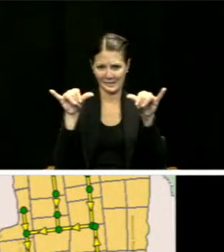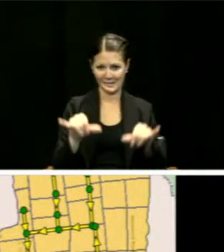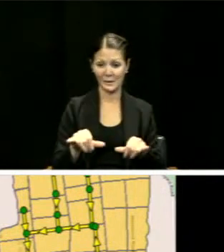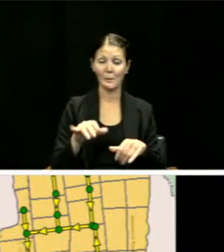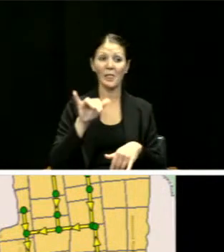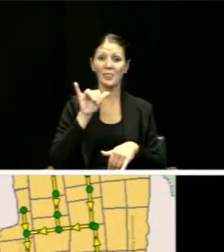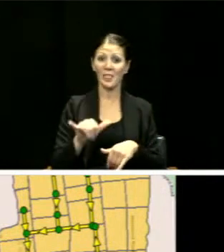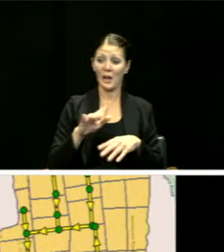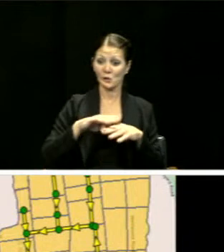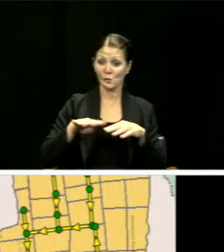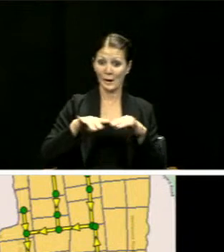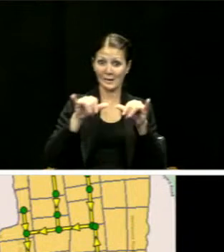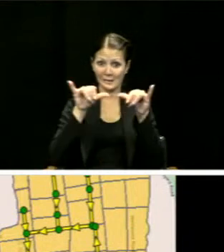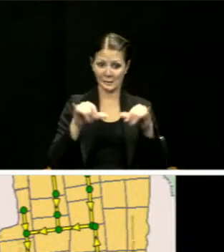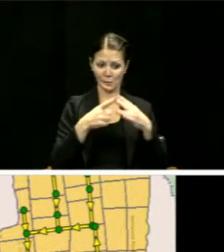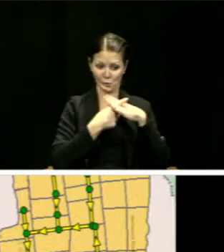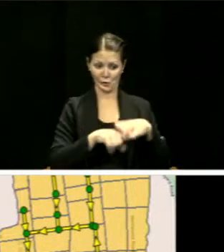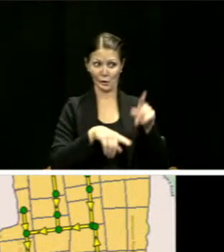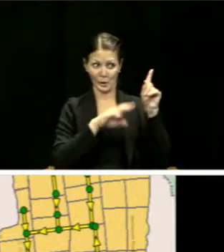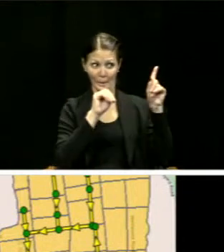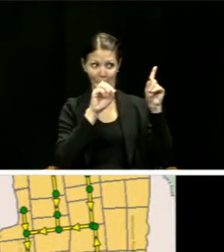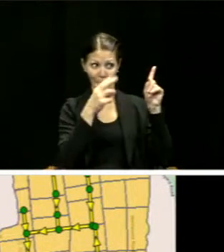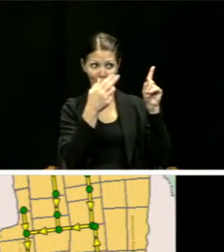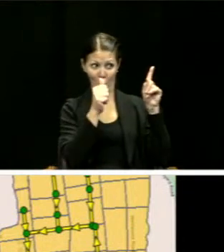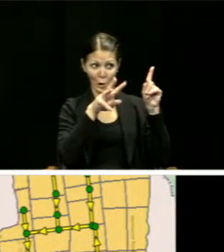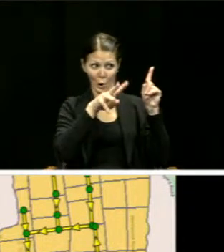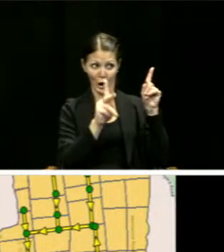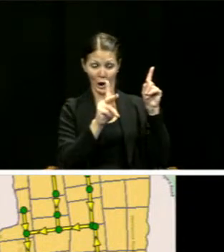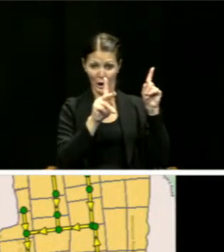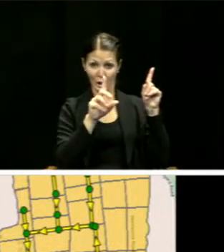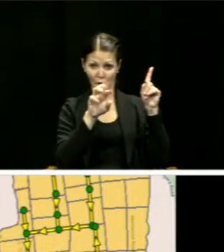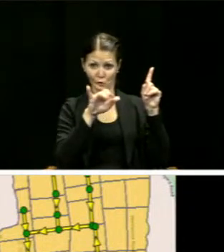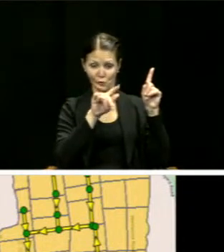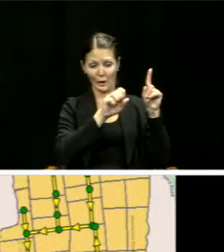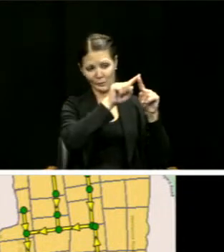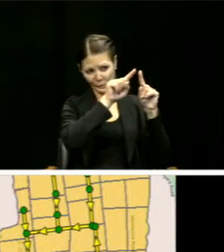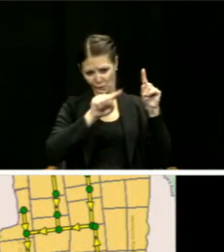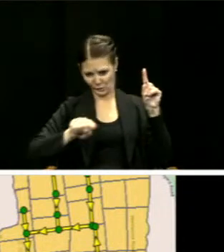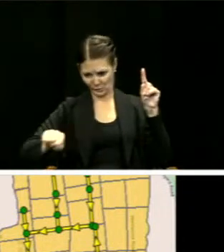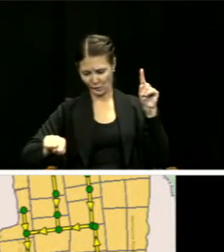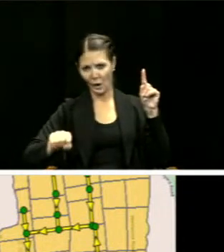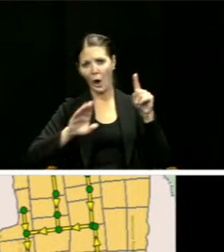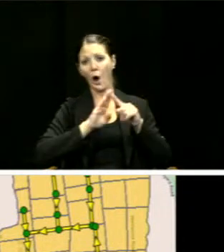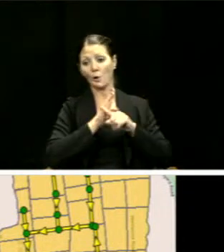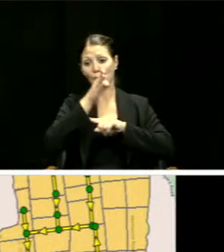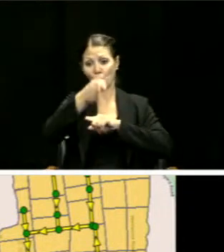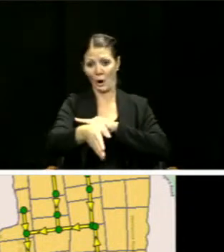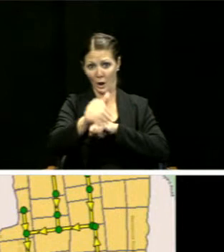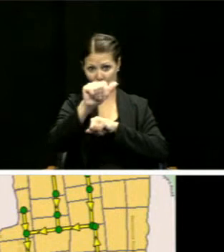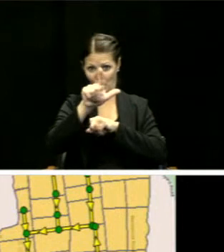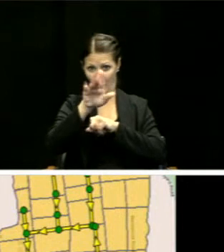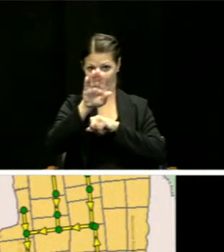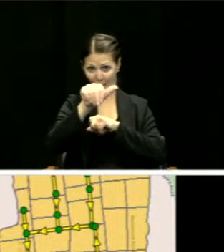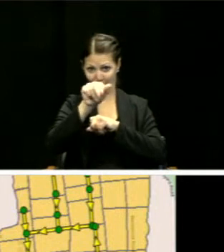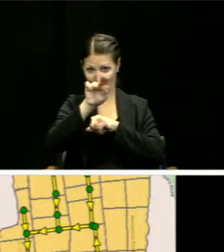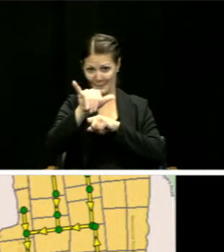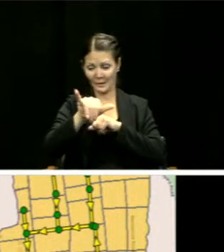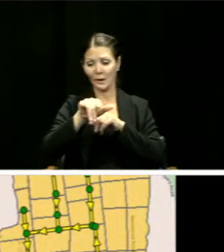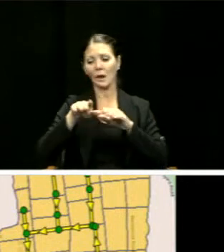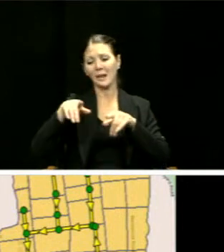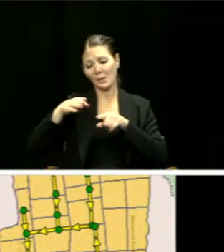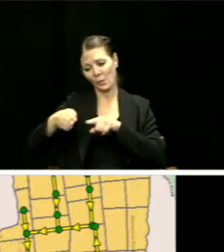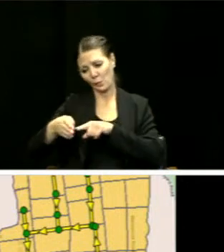system starts up at Mohawk Drive, and as I described earlier, it runs down across Albany Ave and down